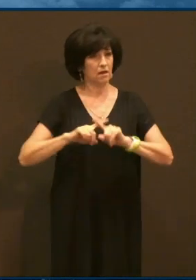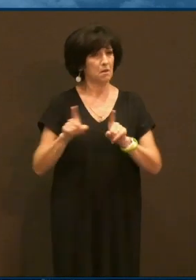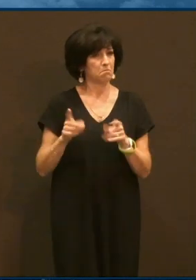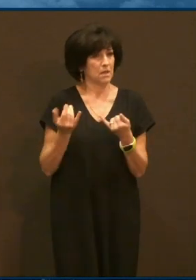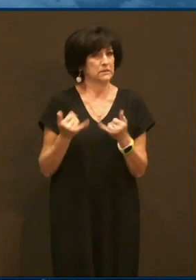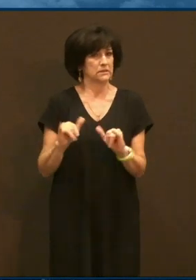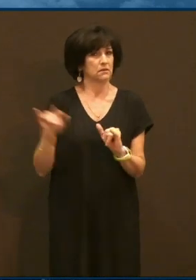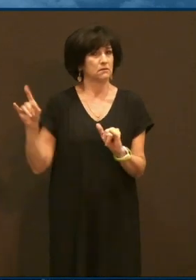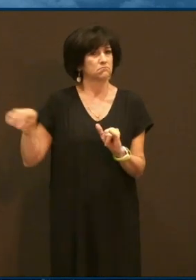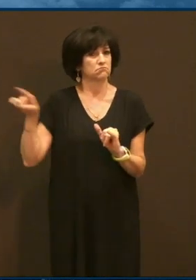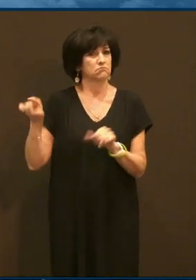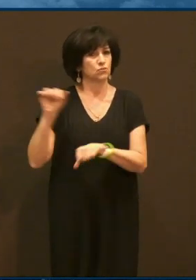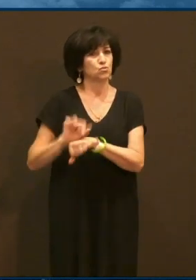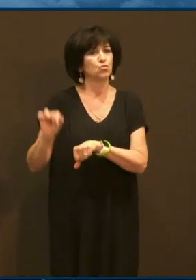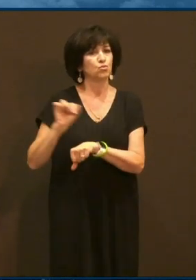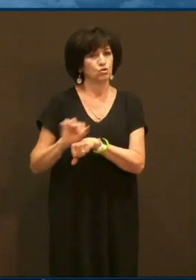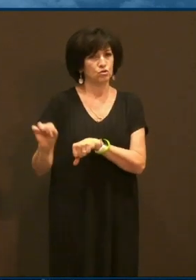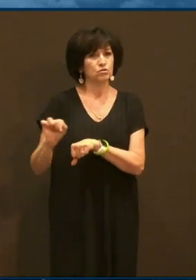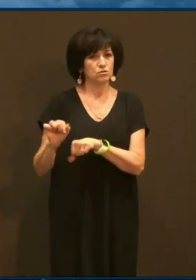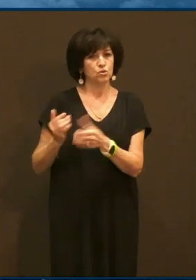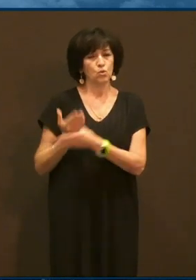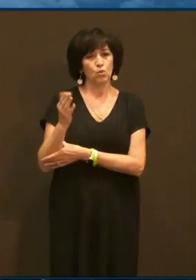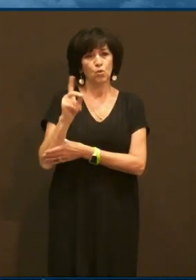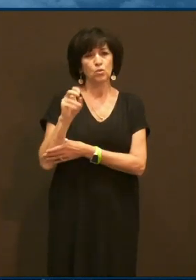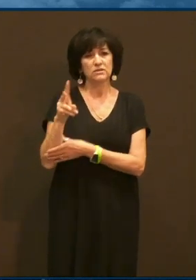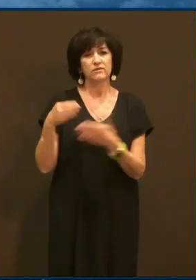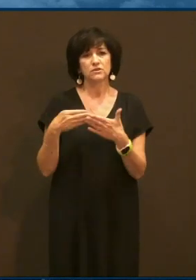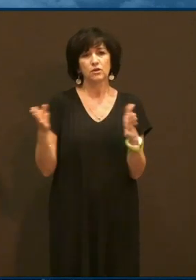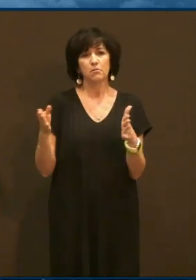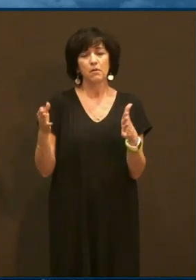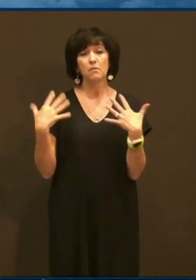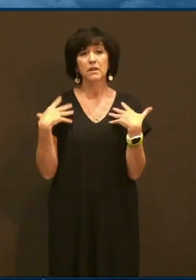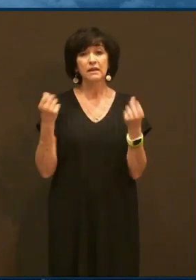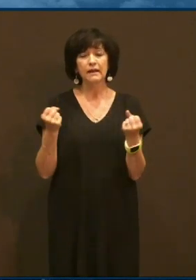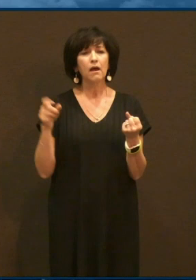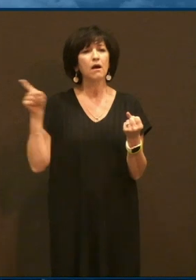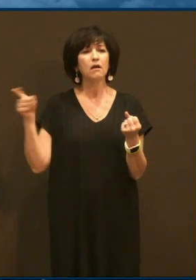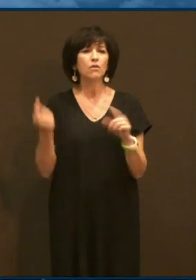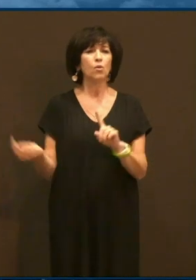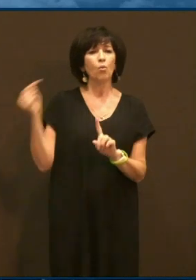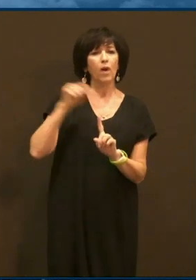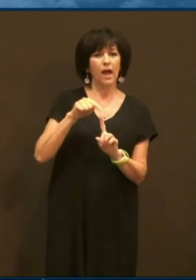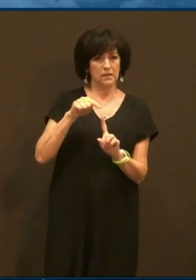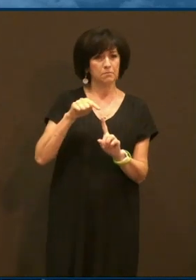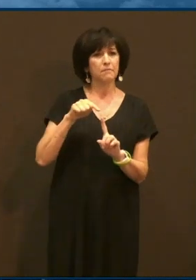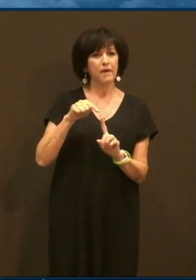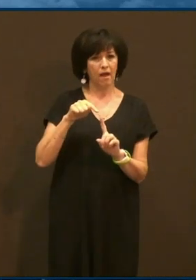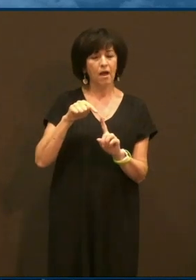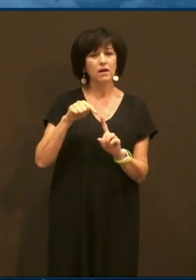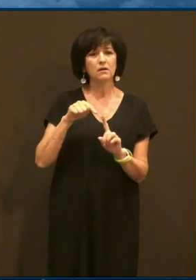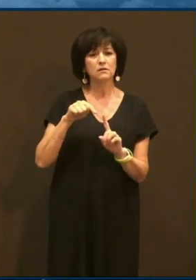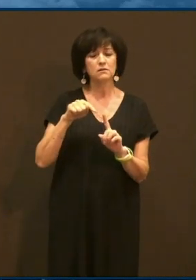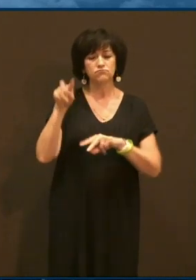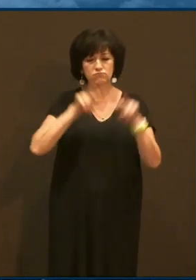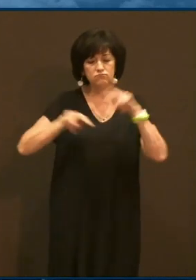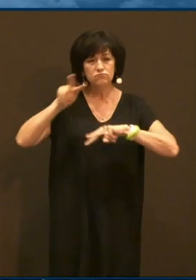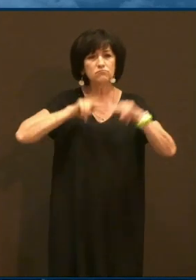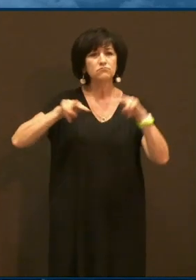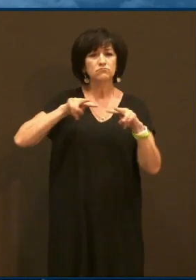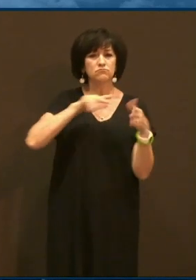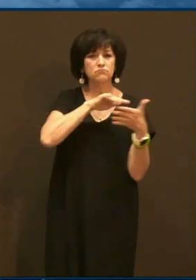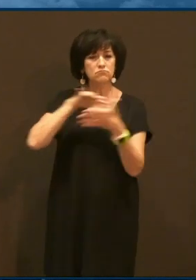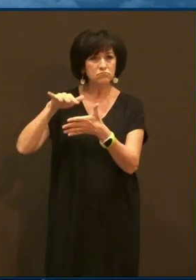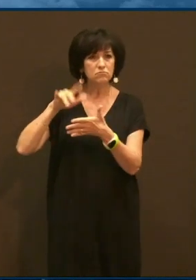effort by the division to go back and kind of audit the information that we've been presenting. And so